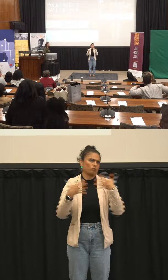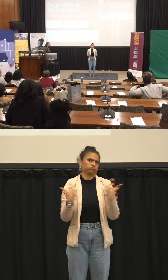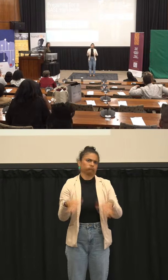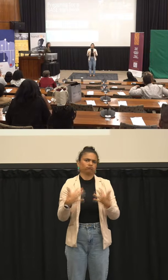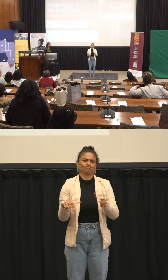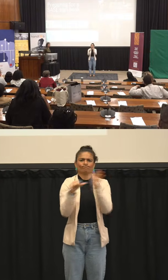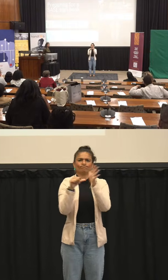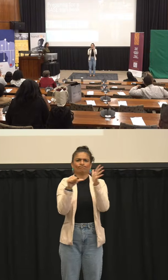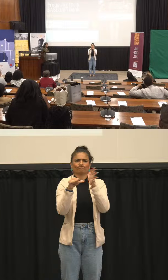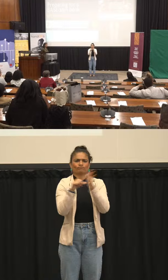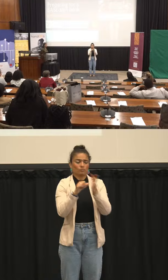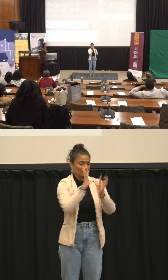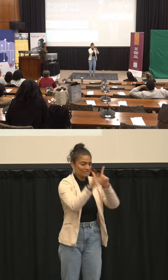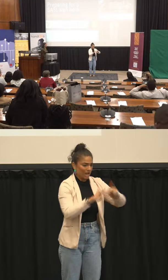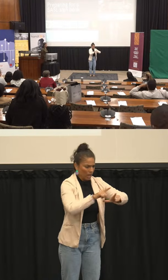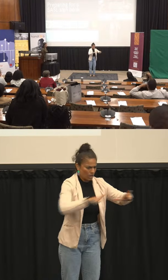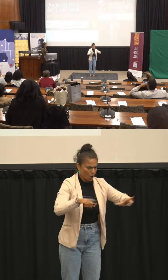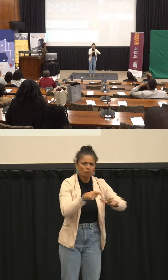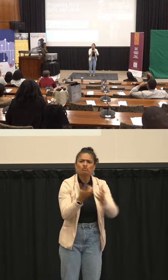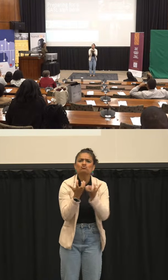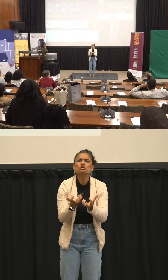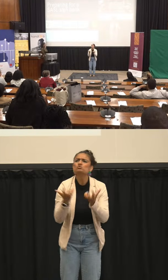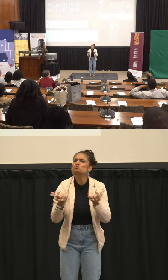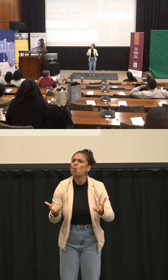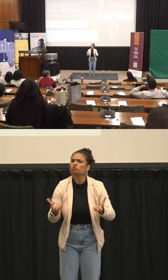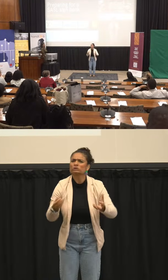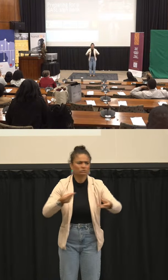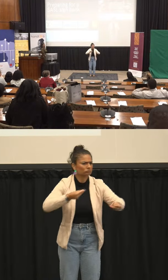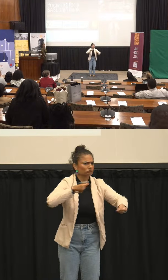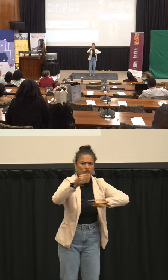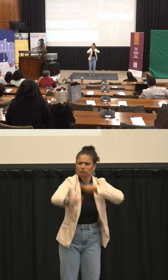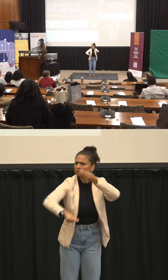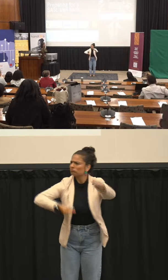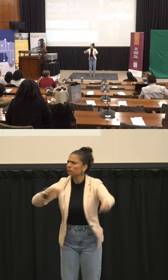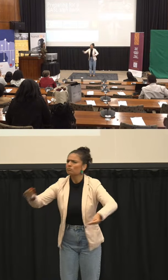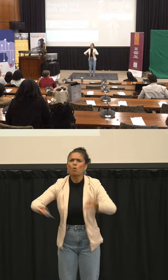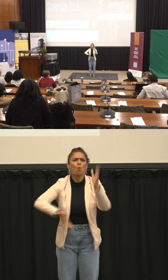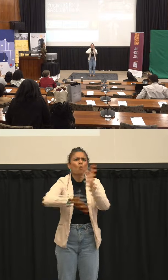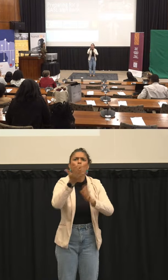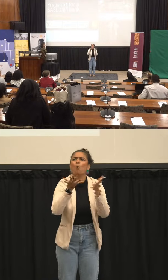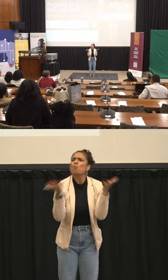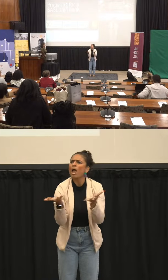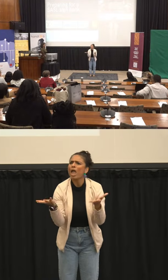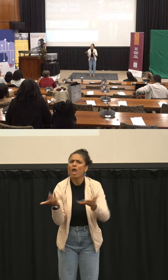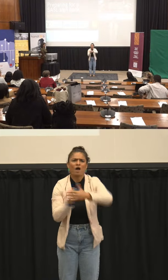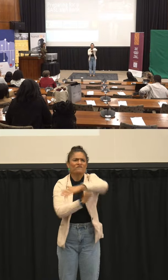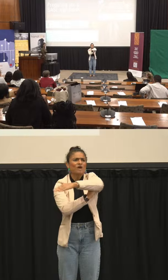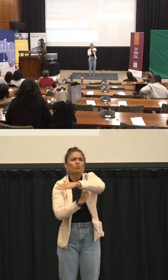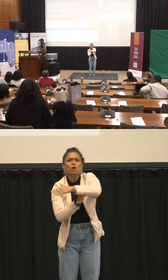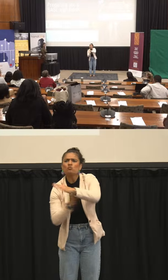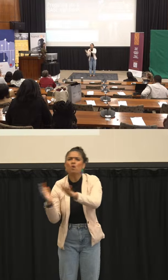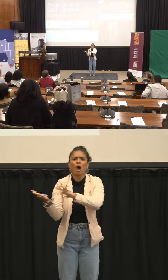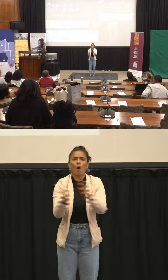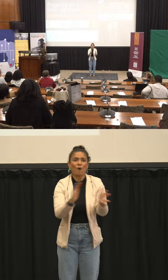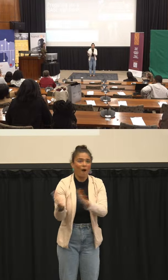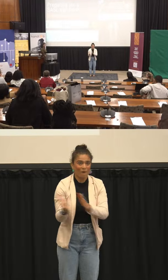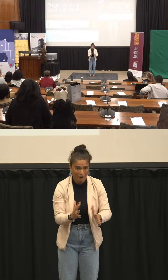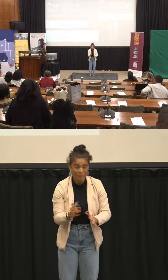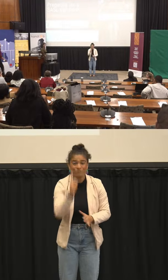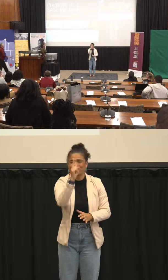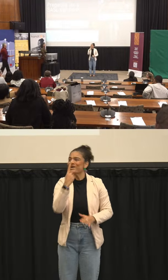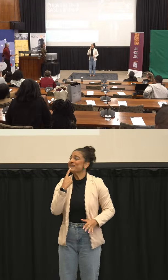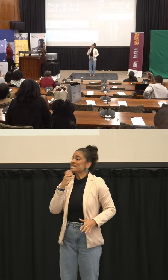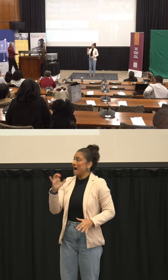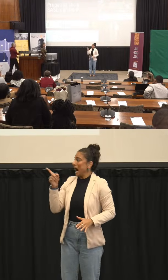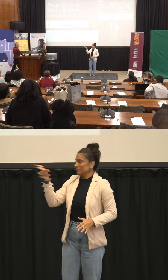Heather already explained, or Prof. Brooks already explained to us about the resources and where these resources can be